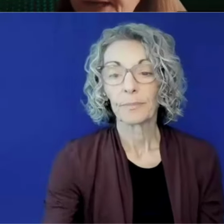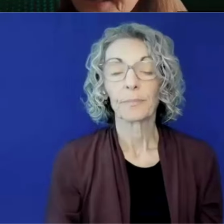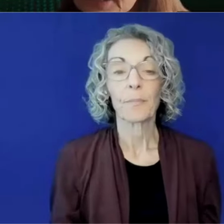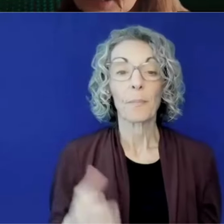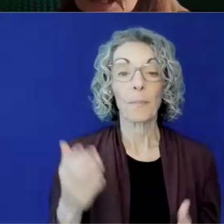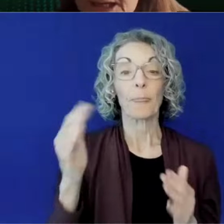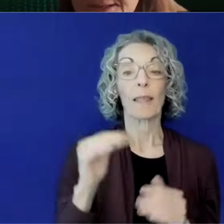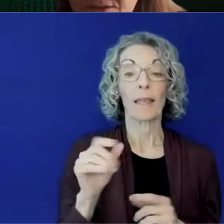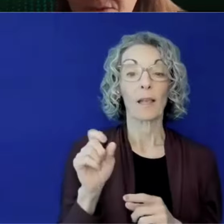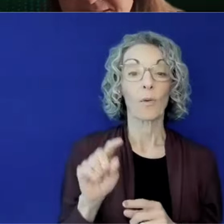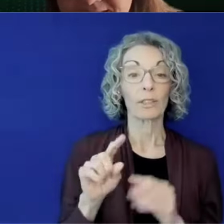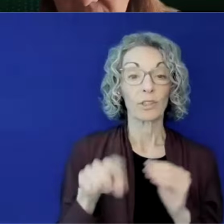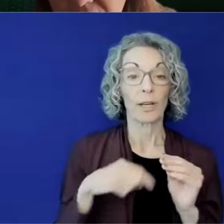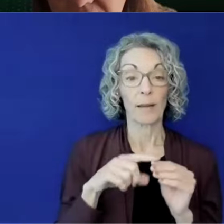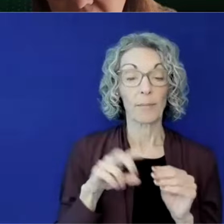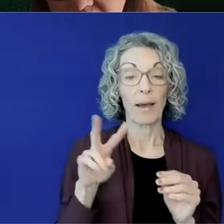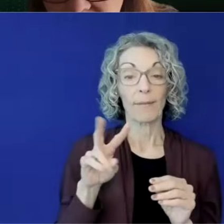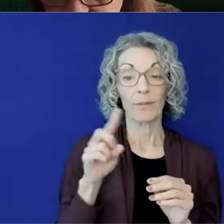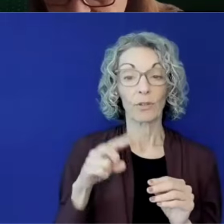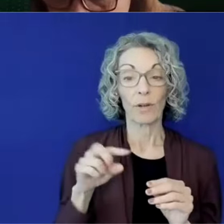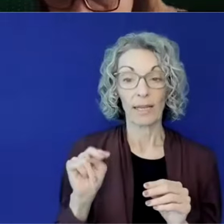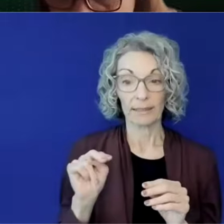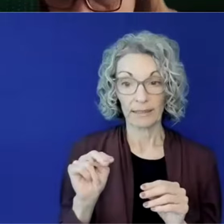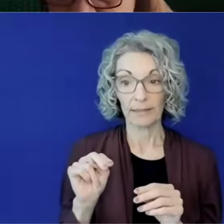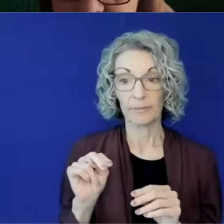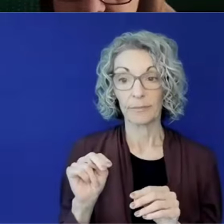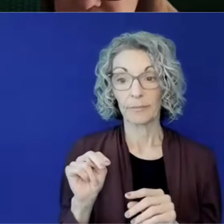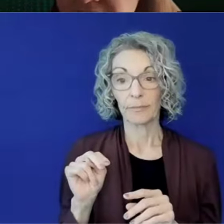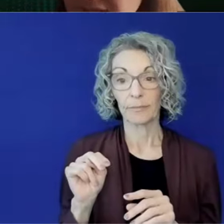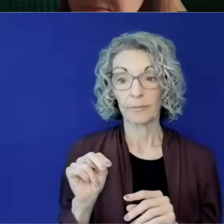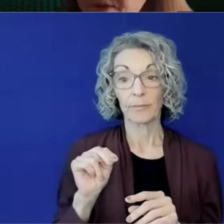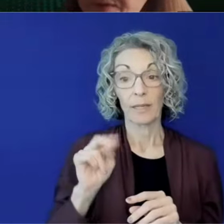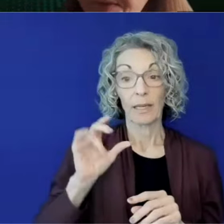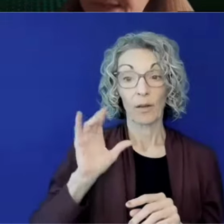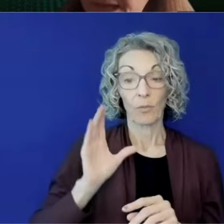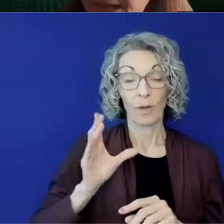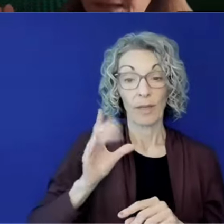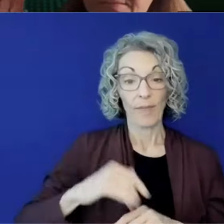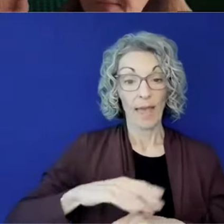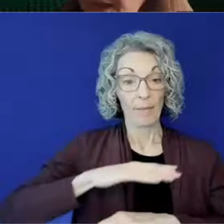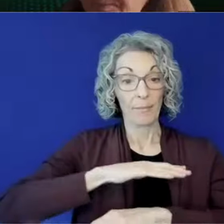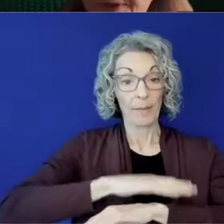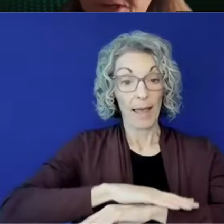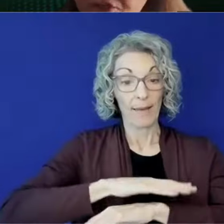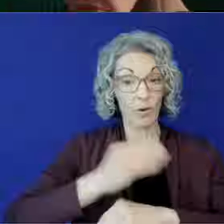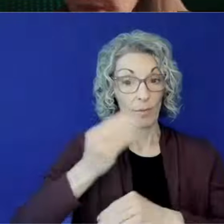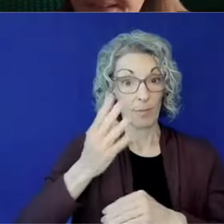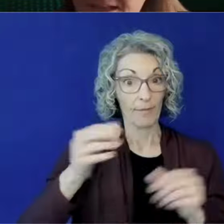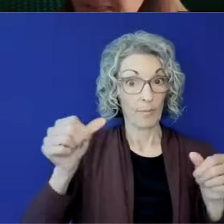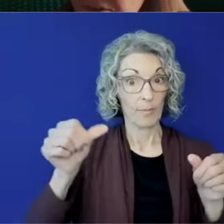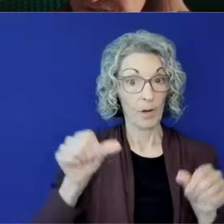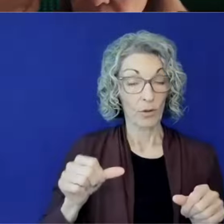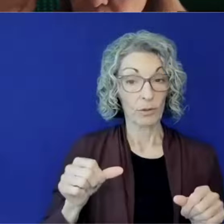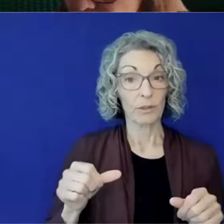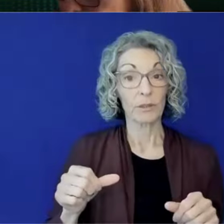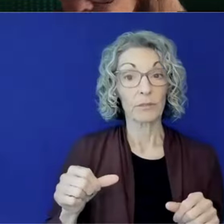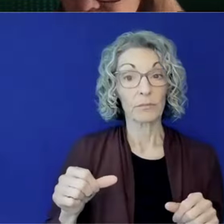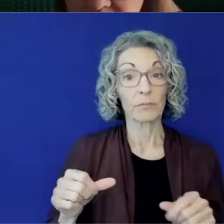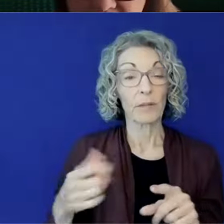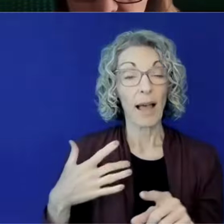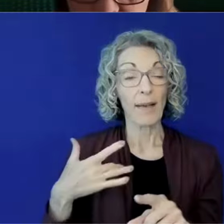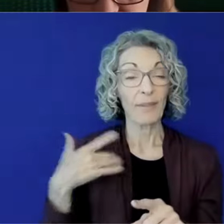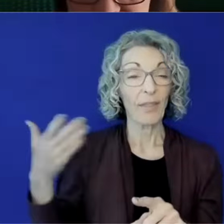about Verizon, and so they're asking if the platform information is going to be posted. I'm pretty sure it's in there